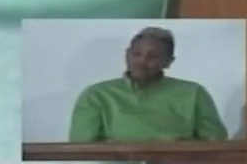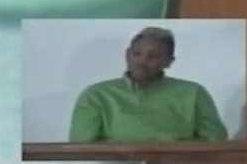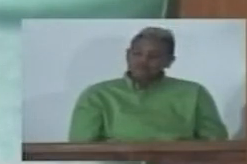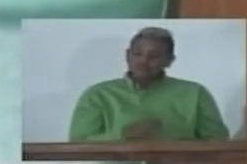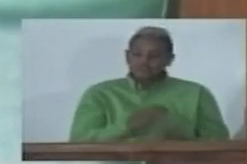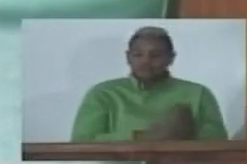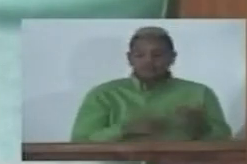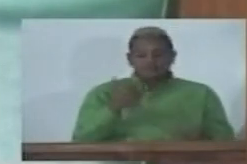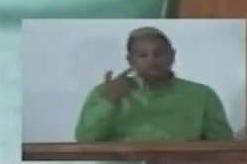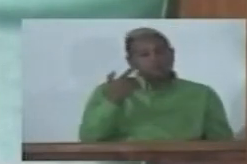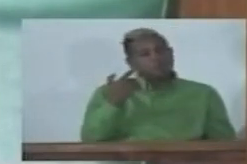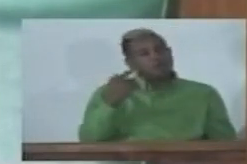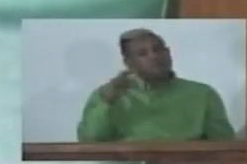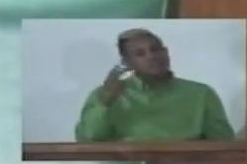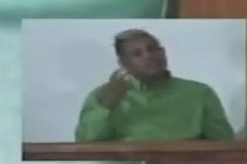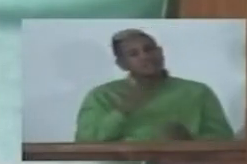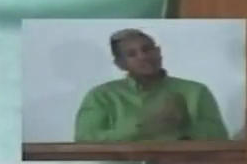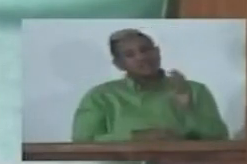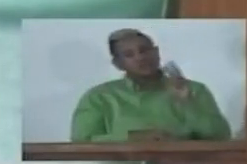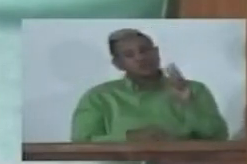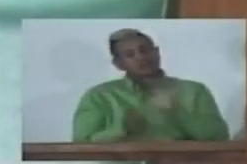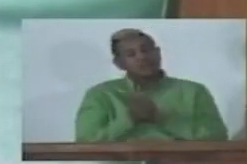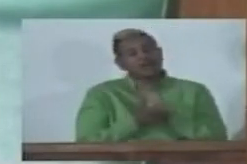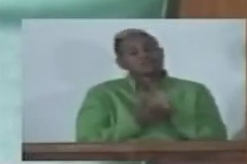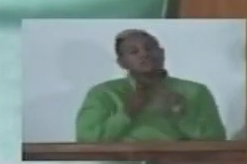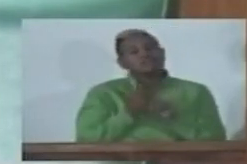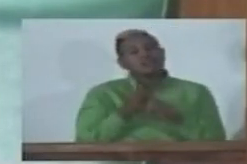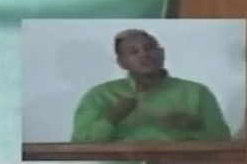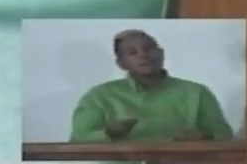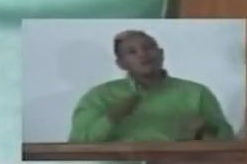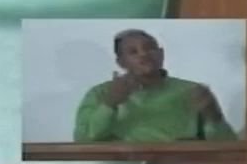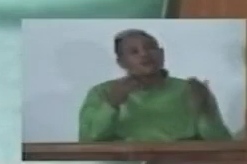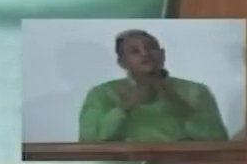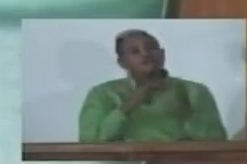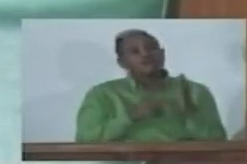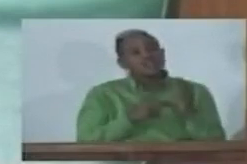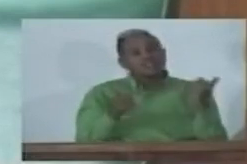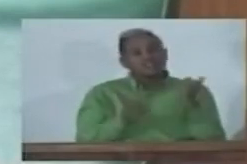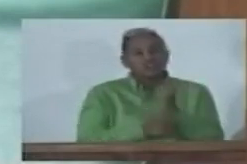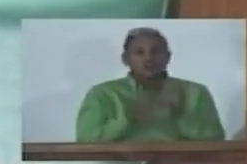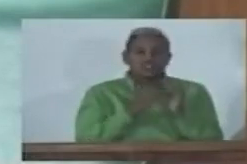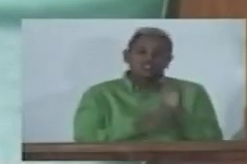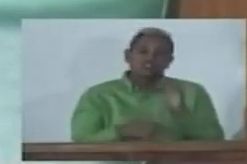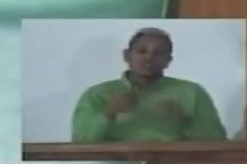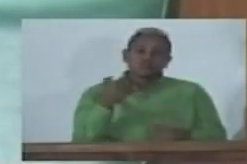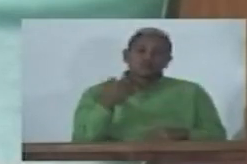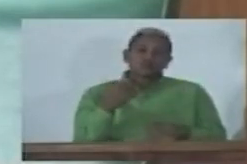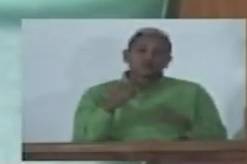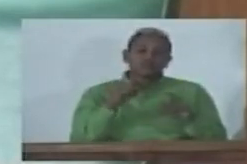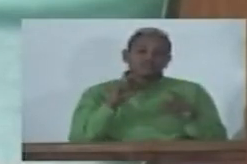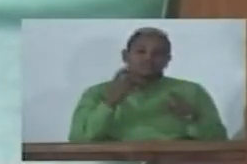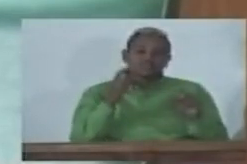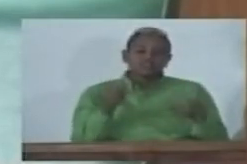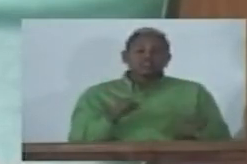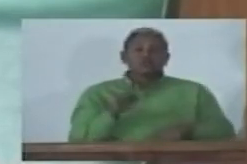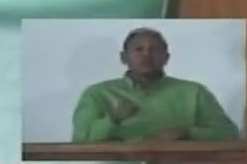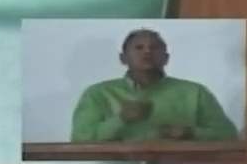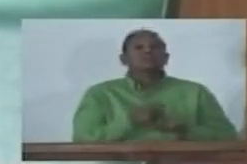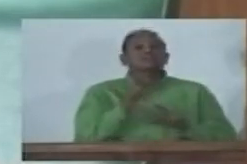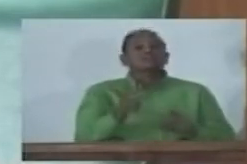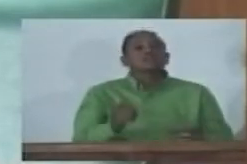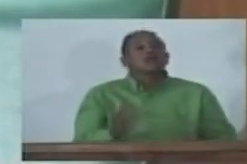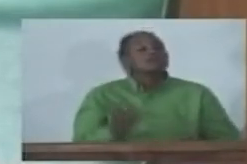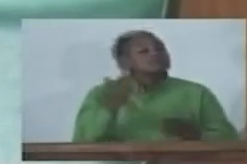2 of the Act provides that regulations made under Section 21, subsection 1 shall be